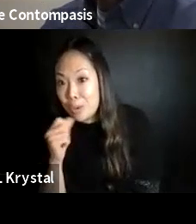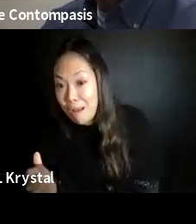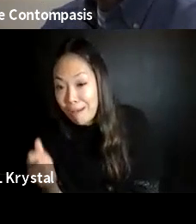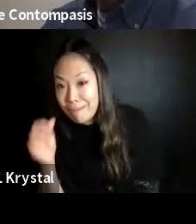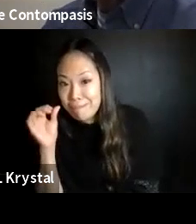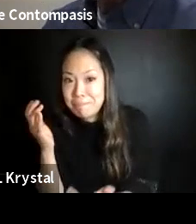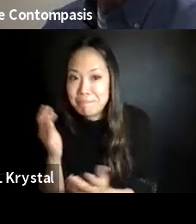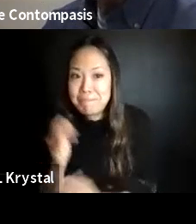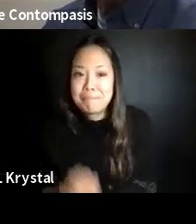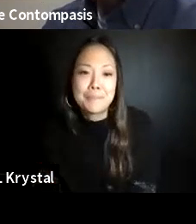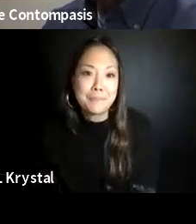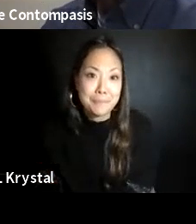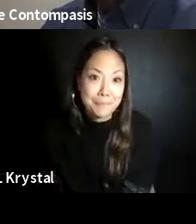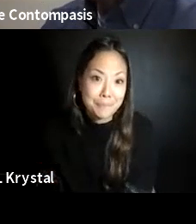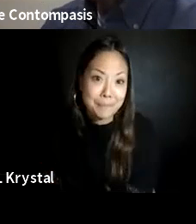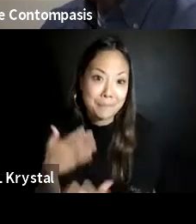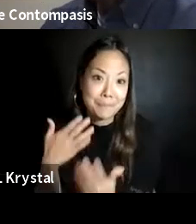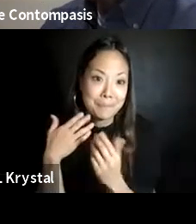Thank you very much.